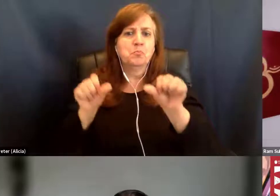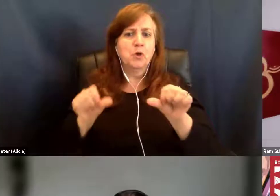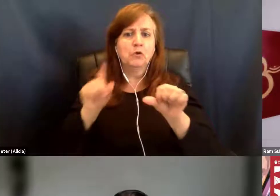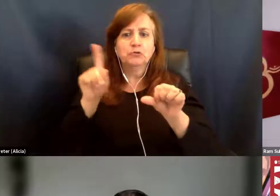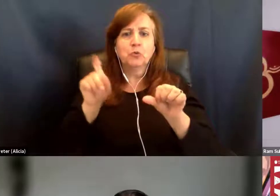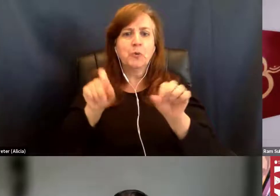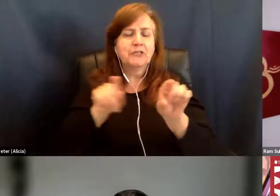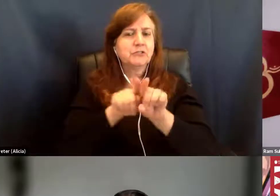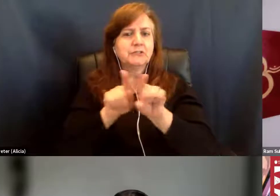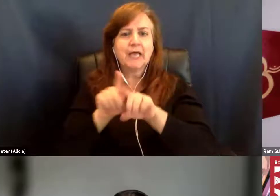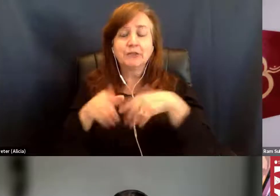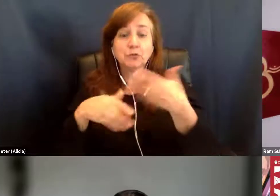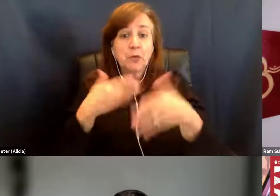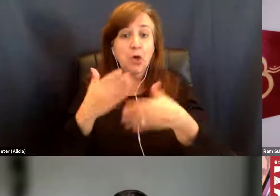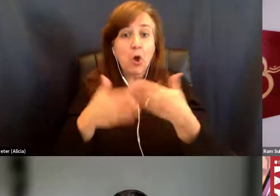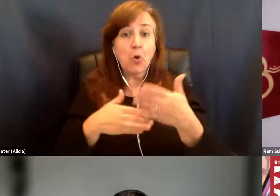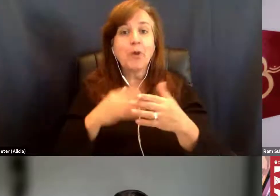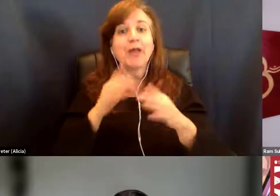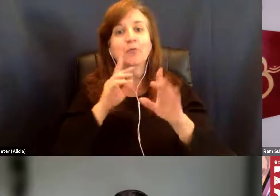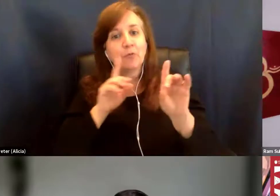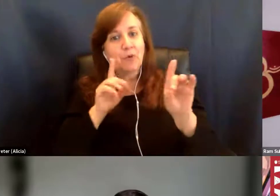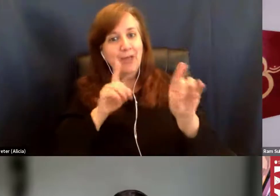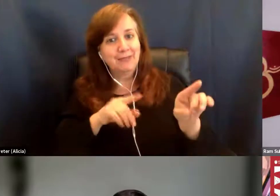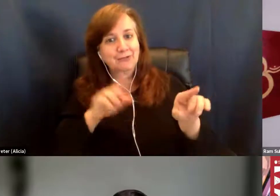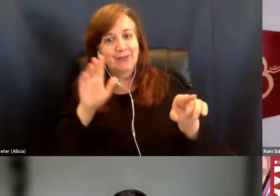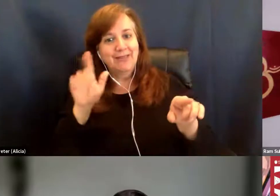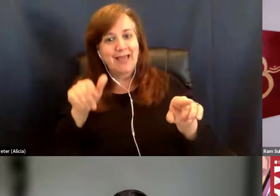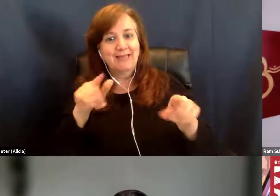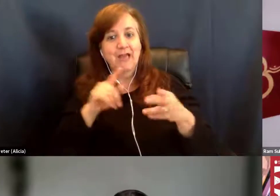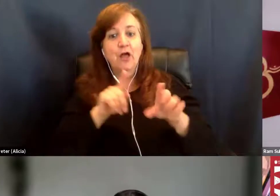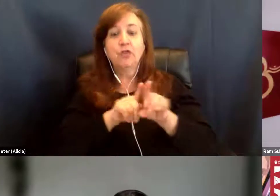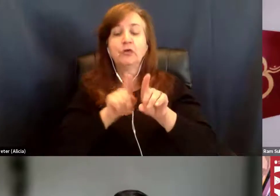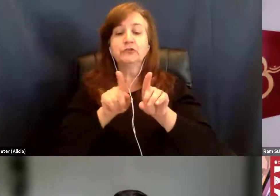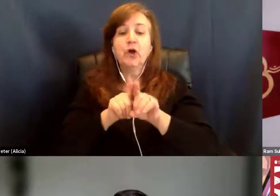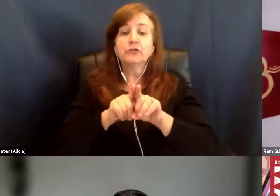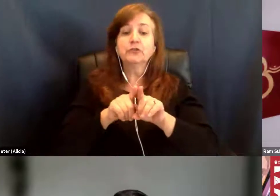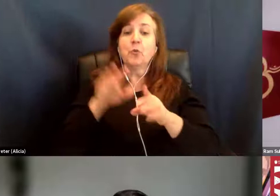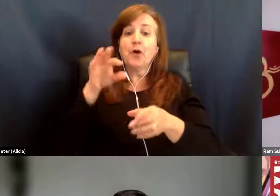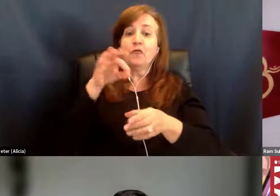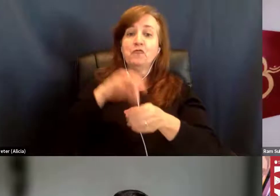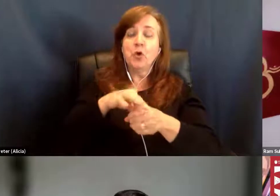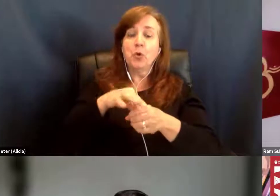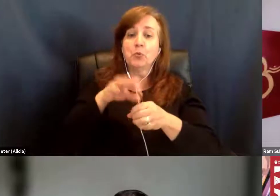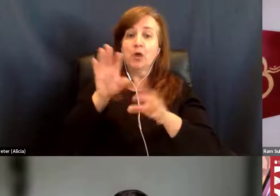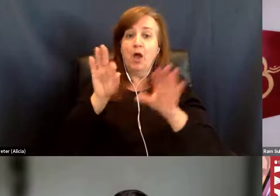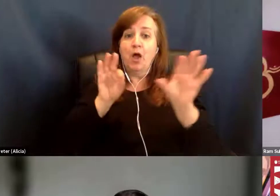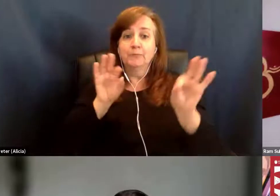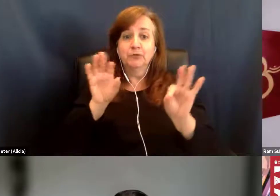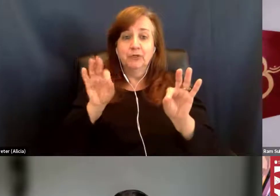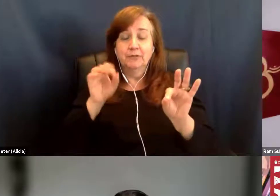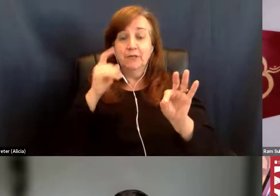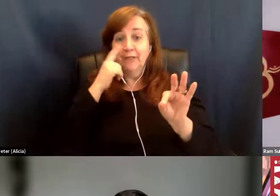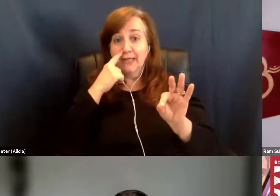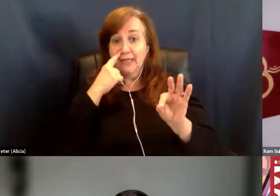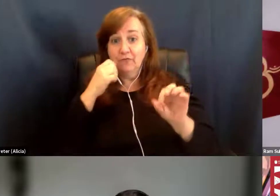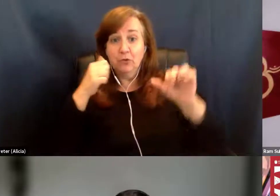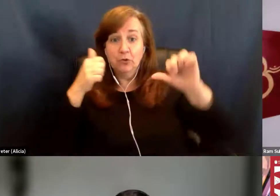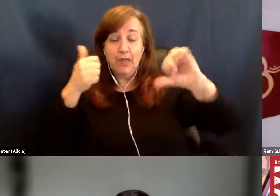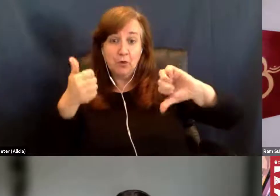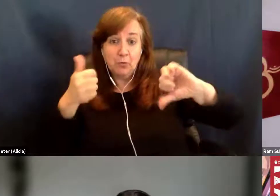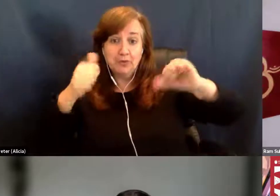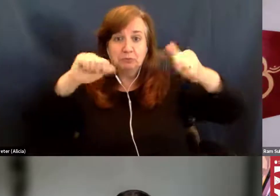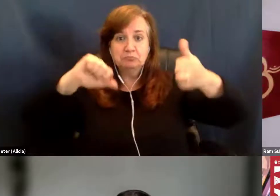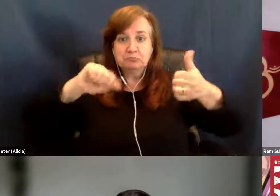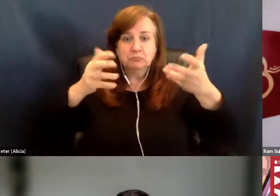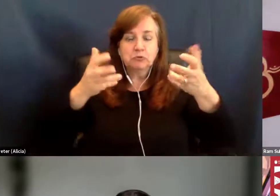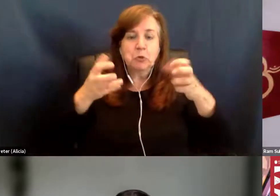that at the end. There's also an upvote option, which allows you to select if you like a question, don't want to repeat yourself,